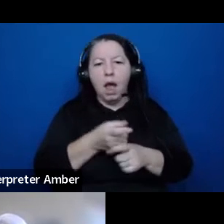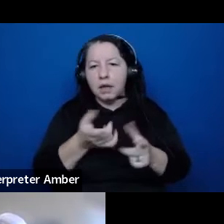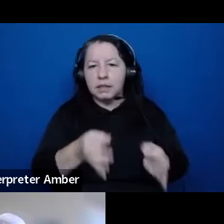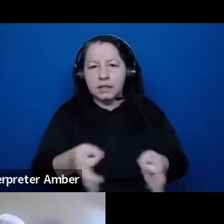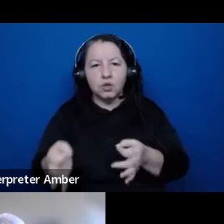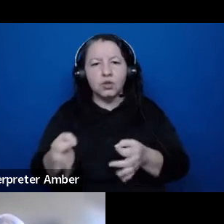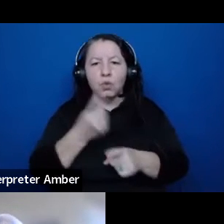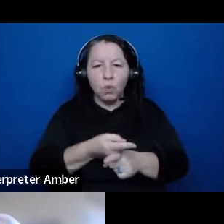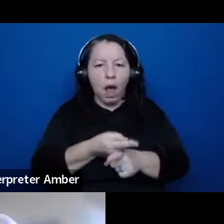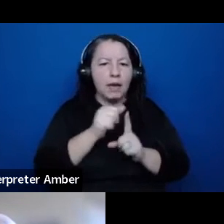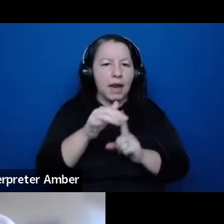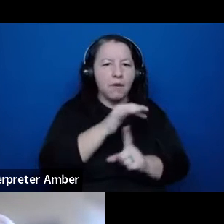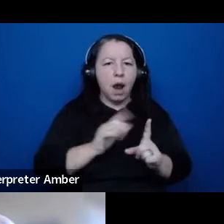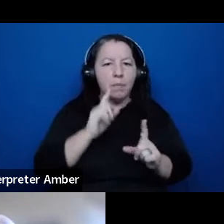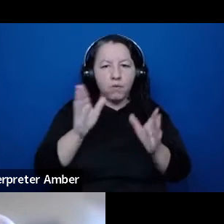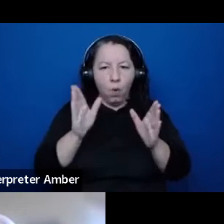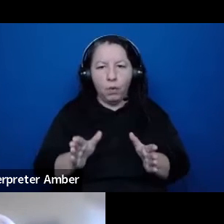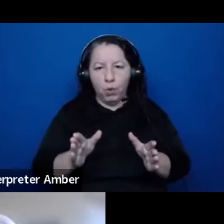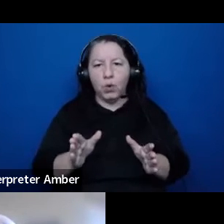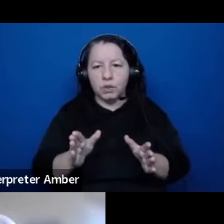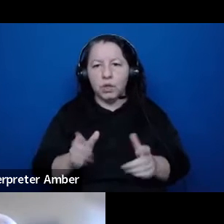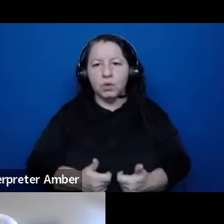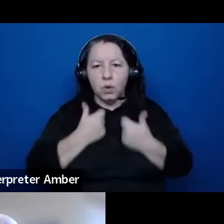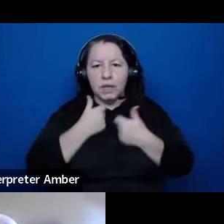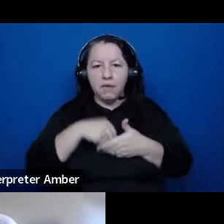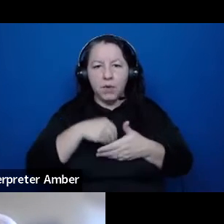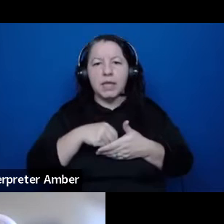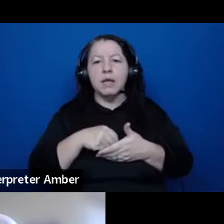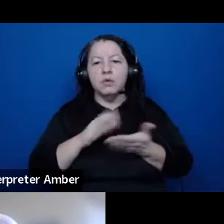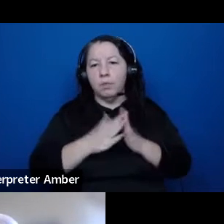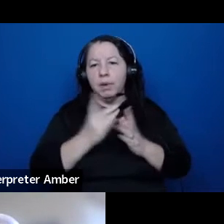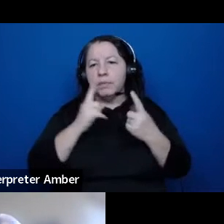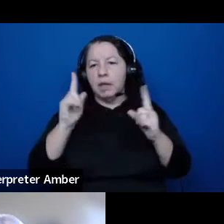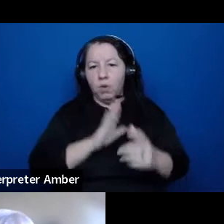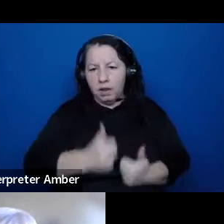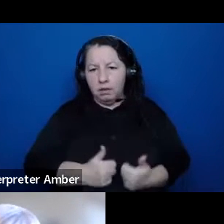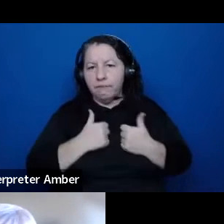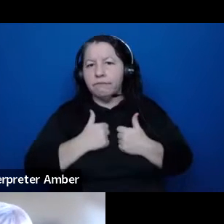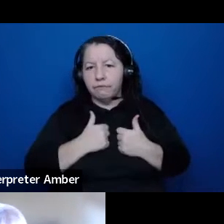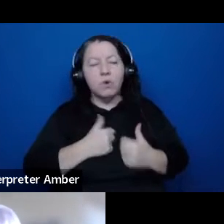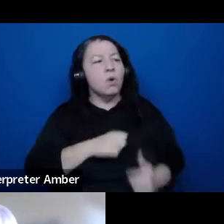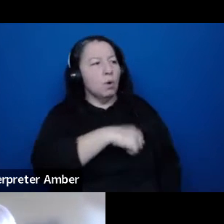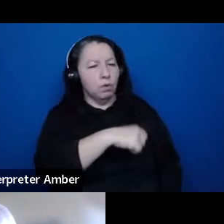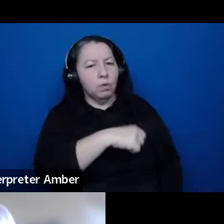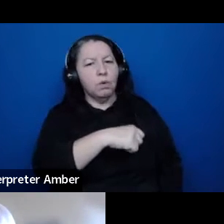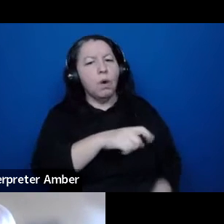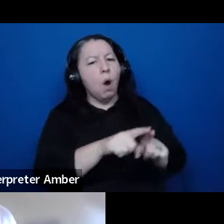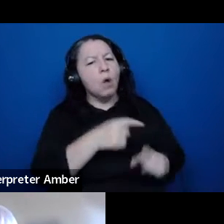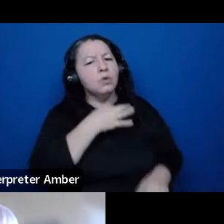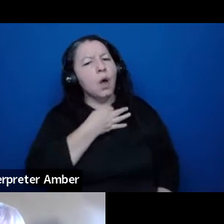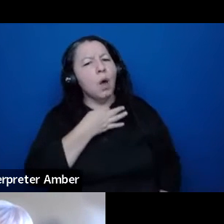environment for an individual to live and to be successful. Yeah, and I also was just